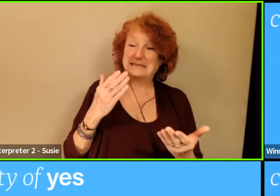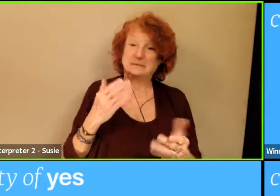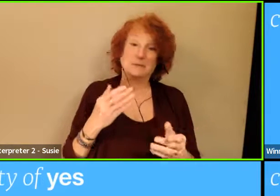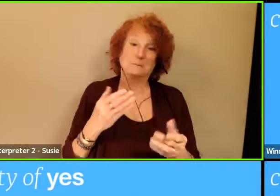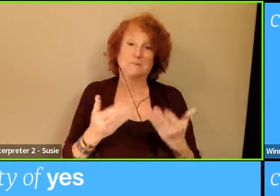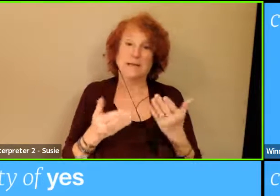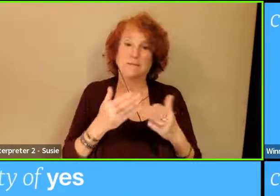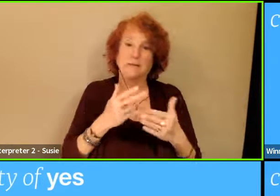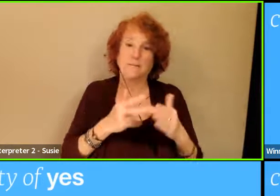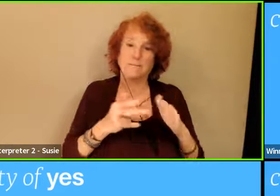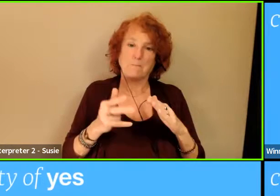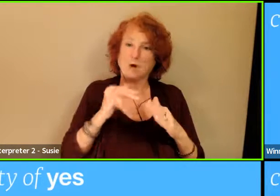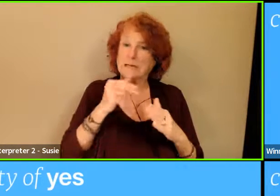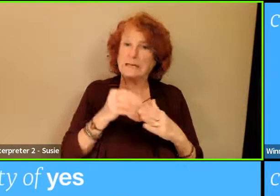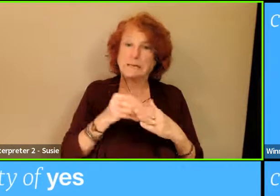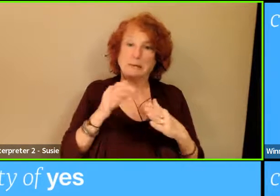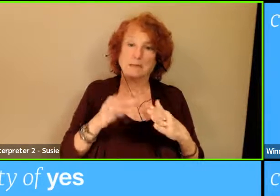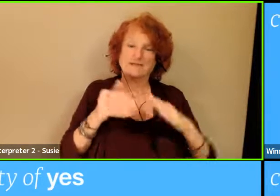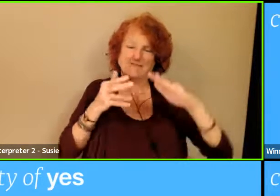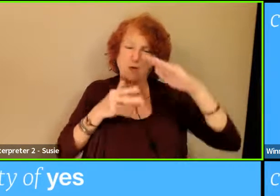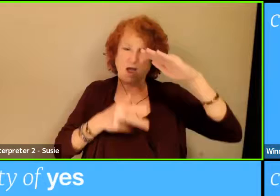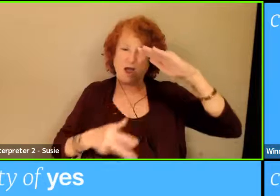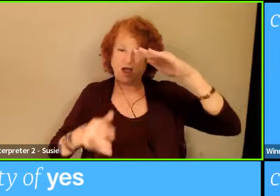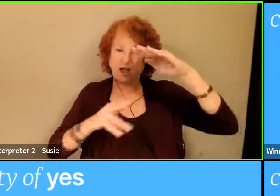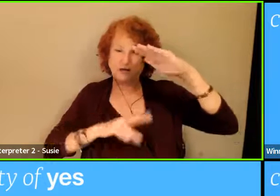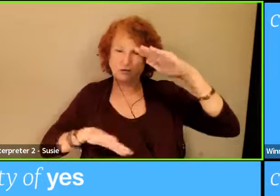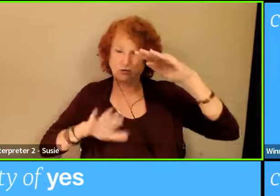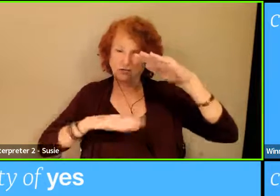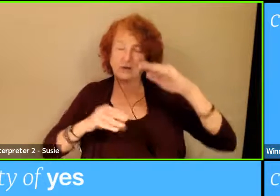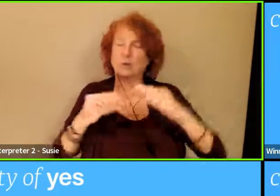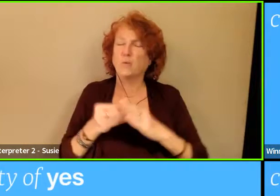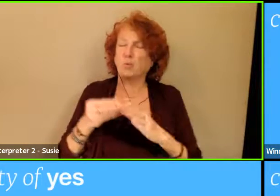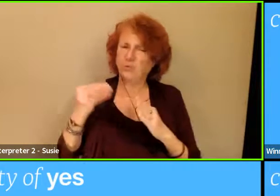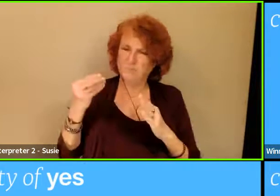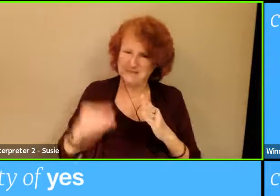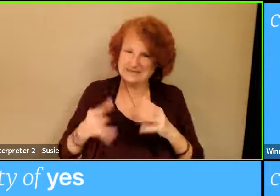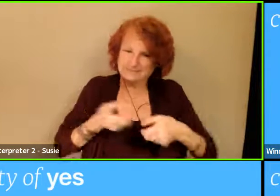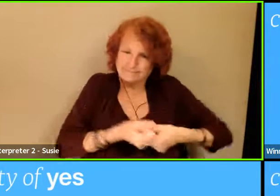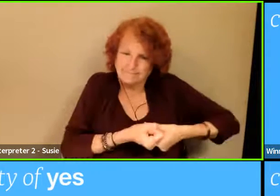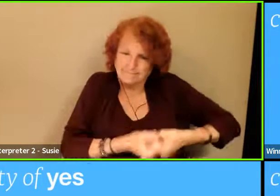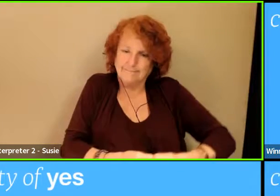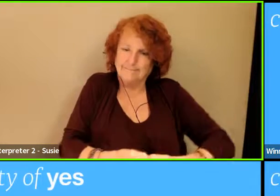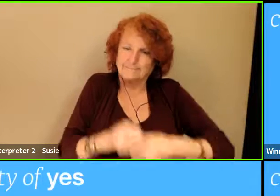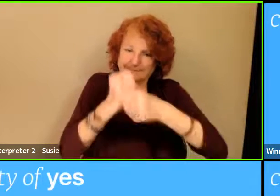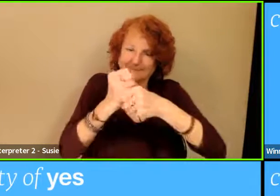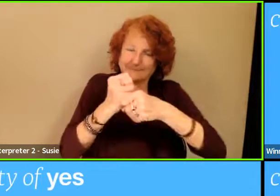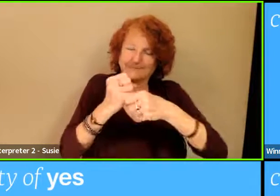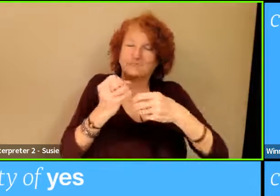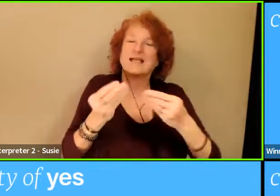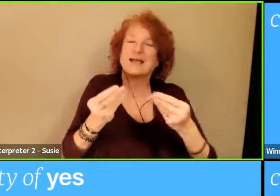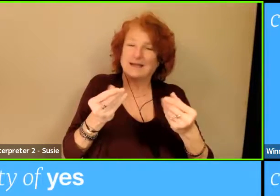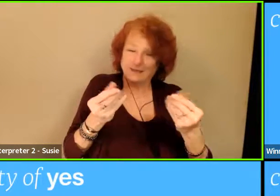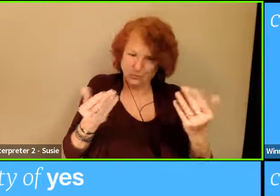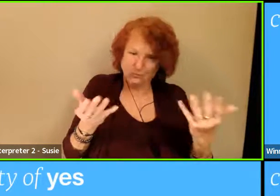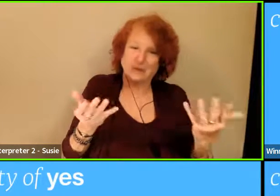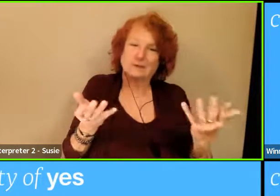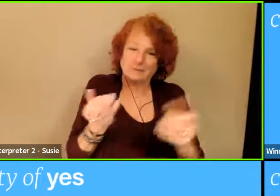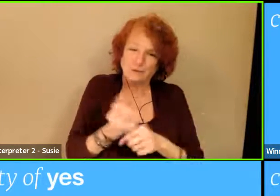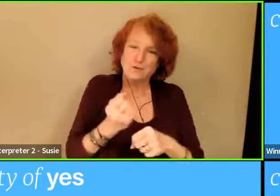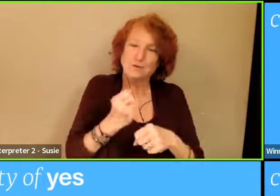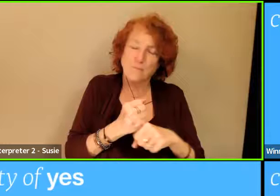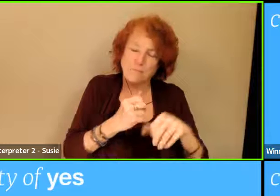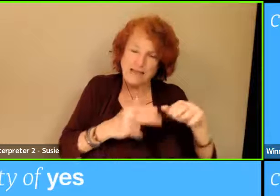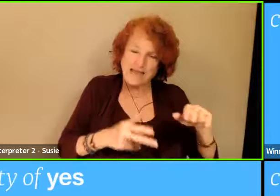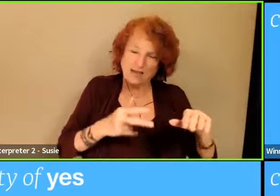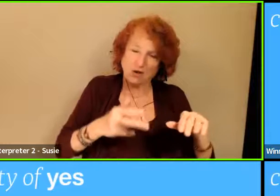the underground parking garages I'm referring to, it's very expensive to like excavate that ground and that earth to produce that parking garage. And we've been in our